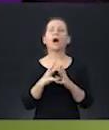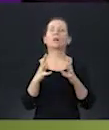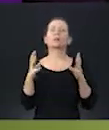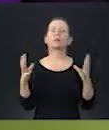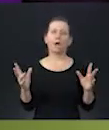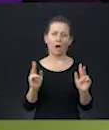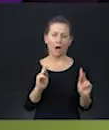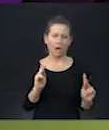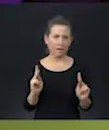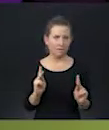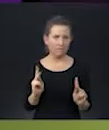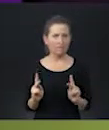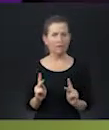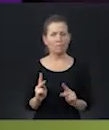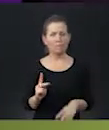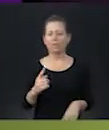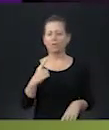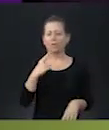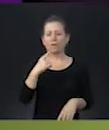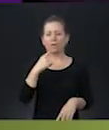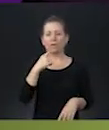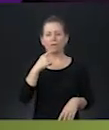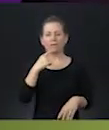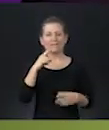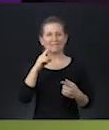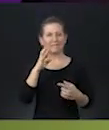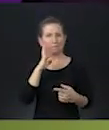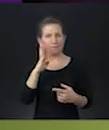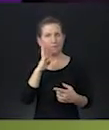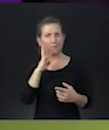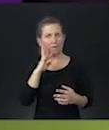A lot of